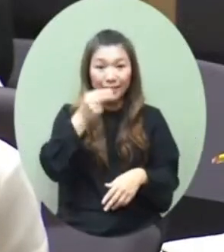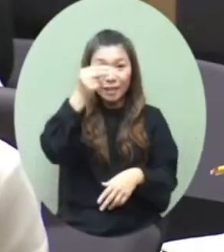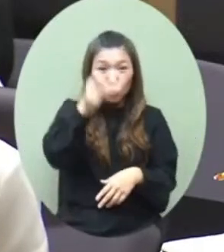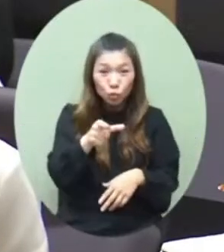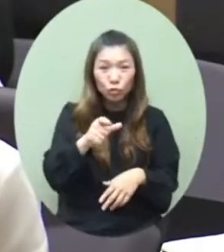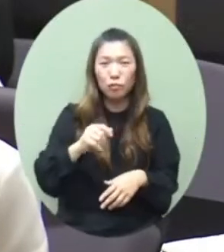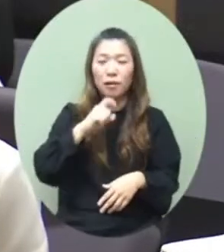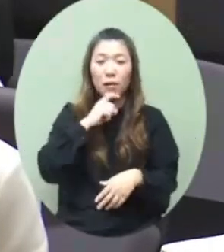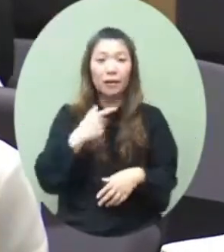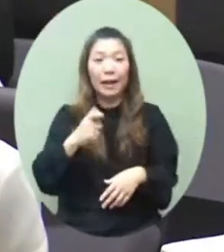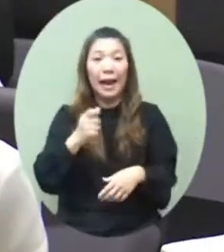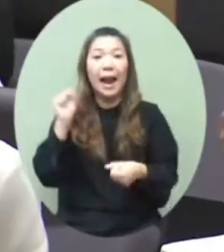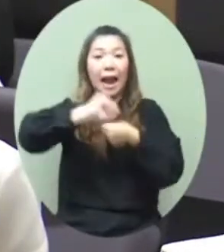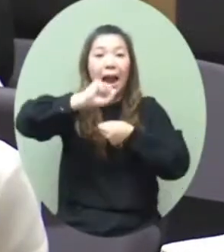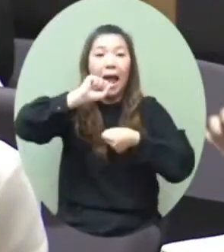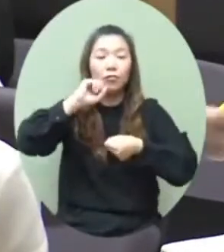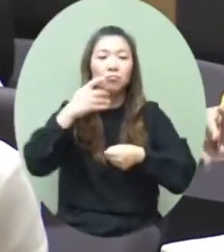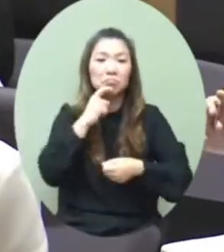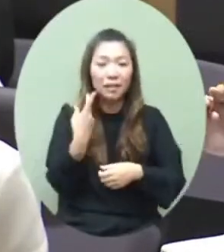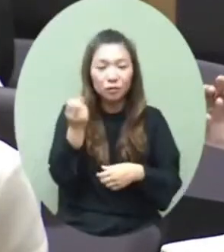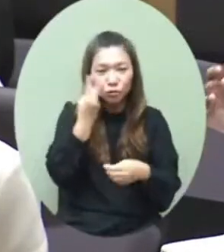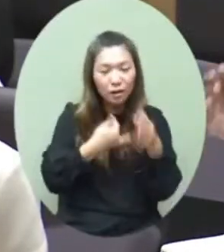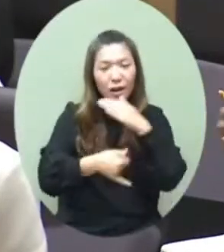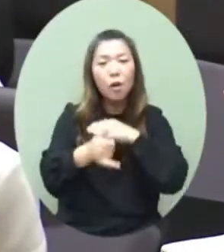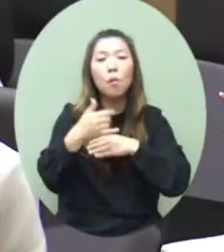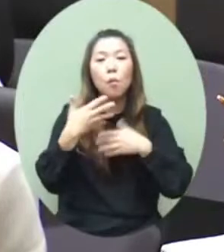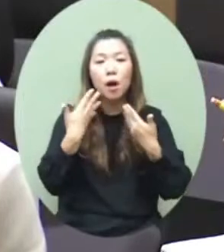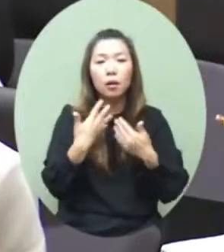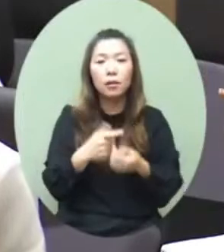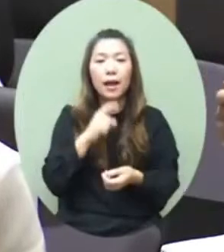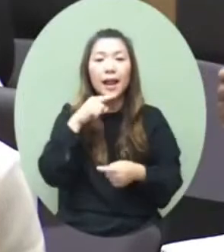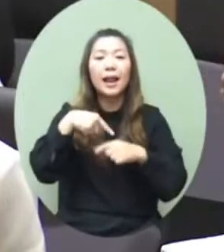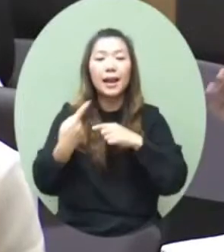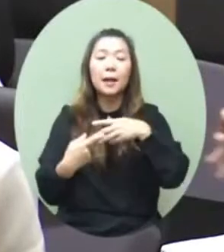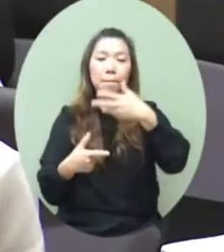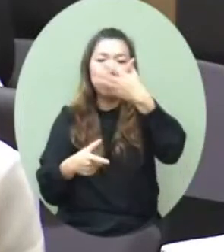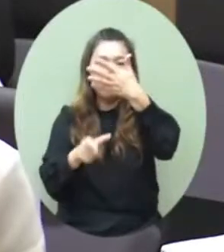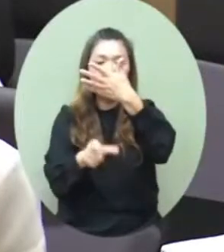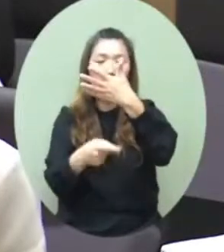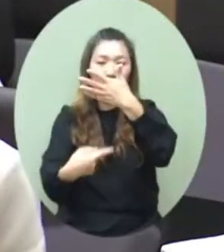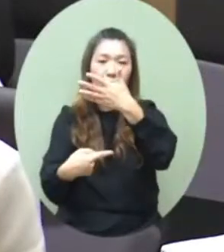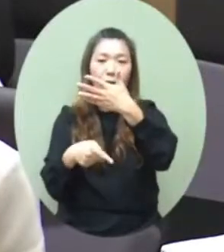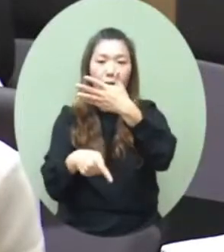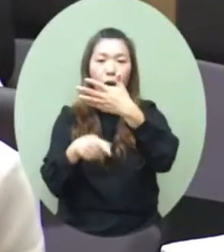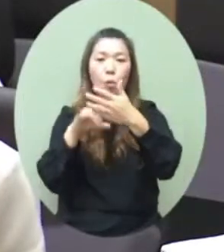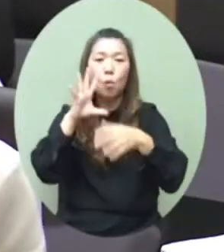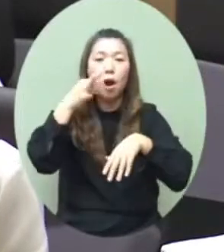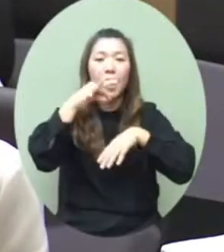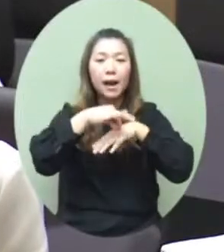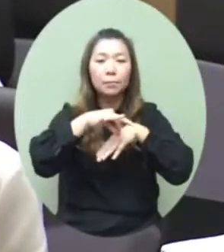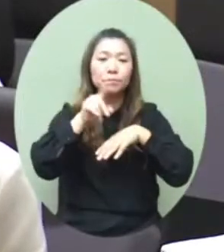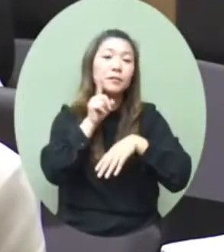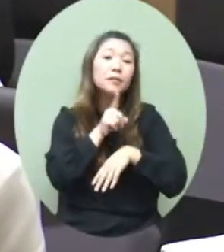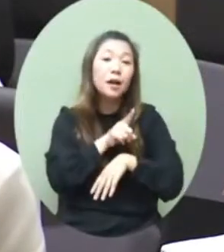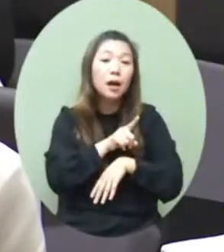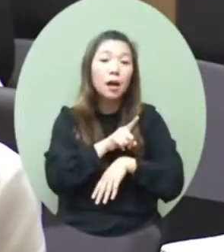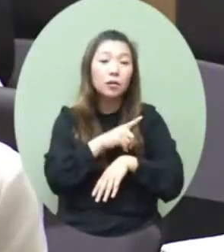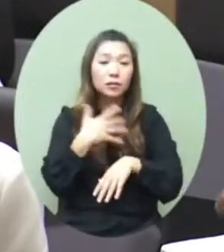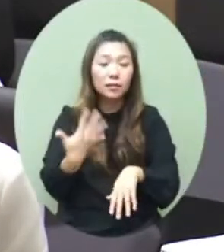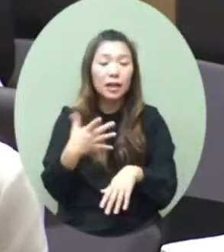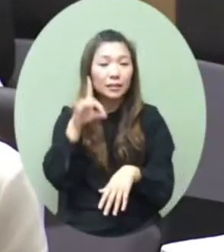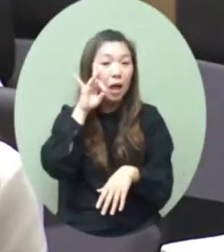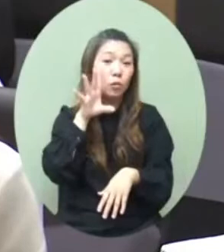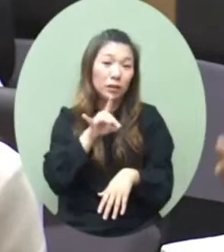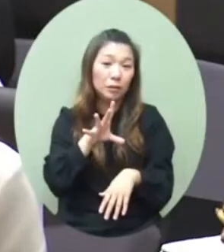August. Now, by then, the consumption vouchers will have been exhausted. Perhaps you should wait